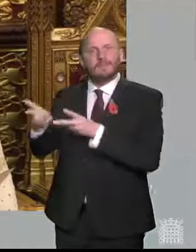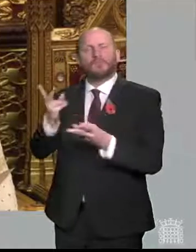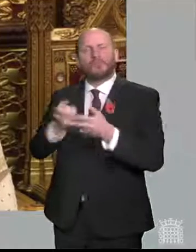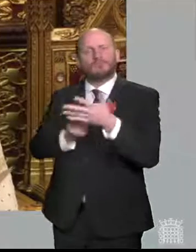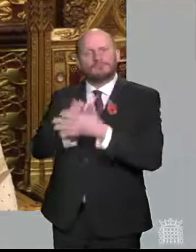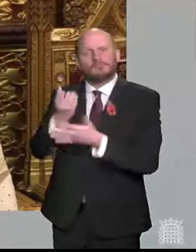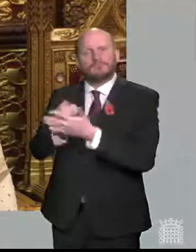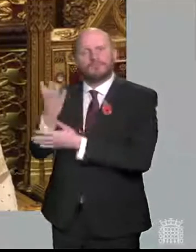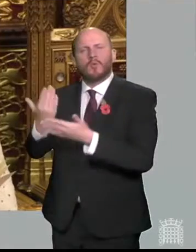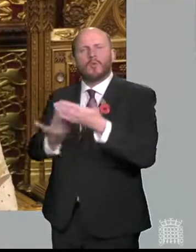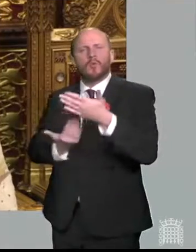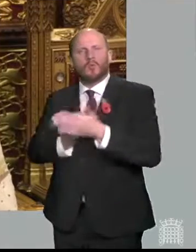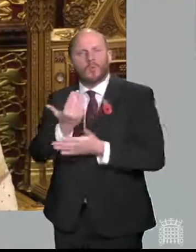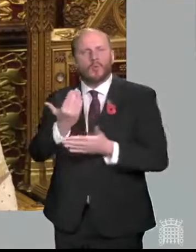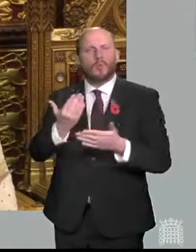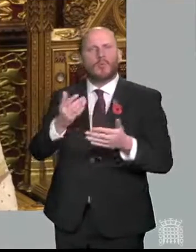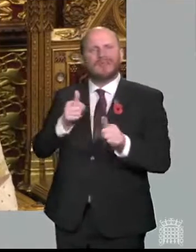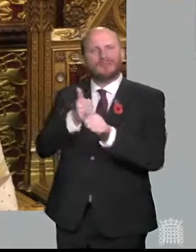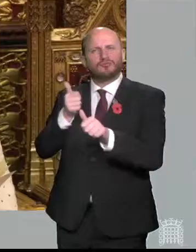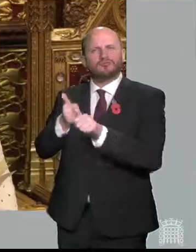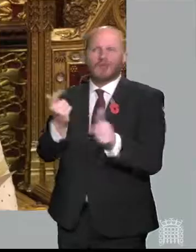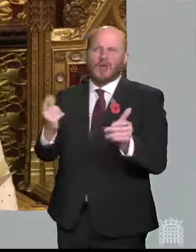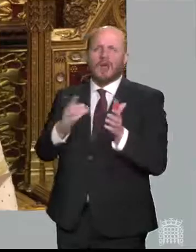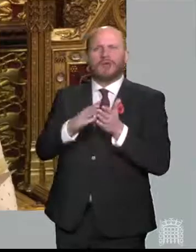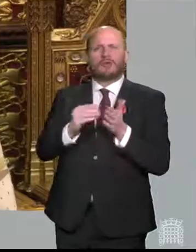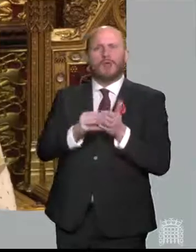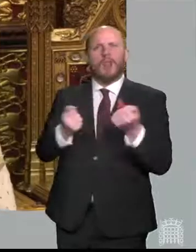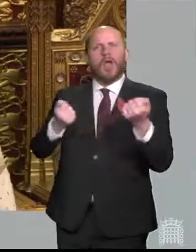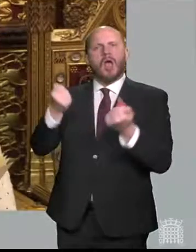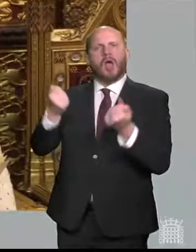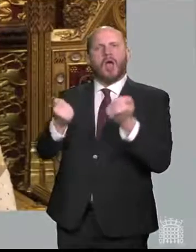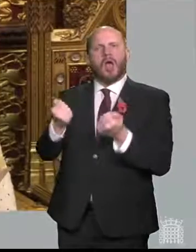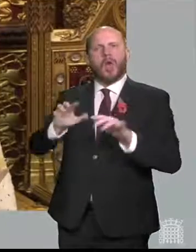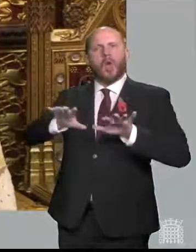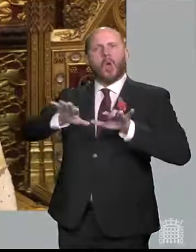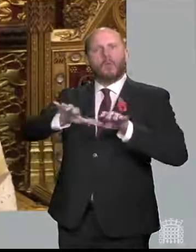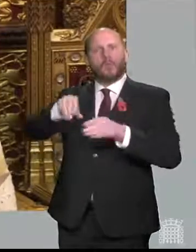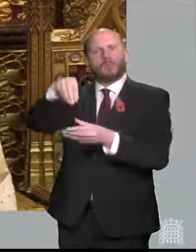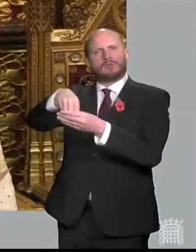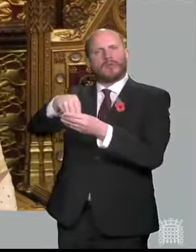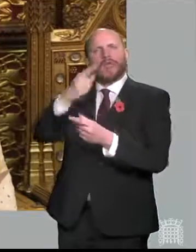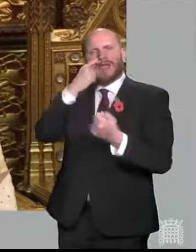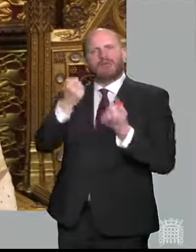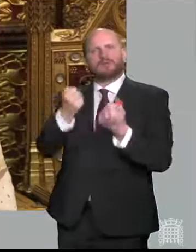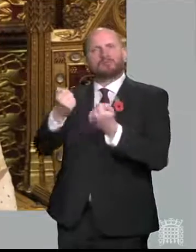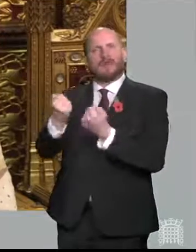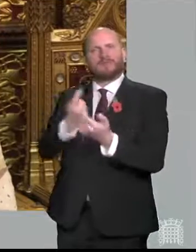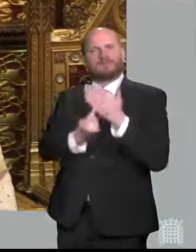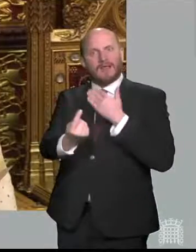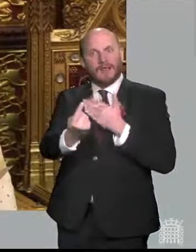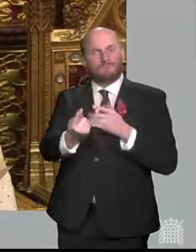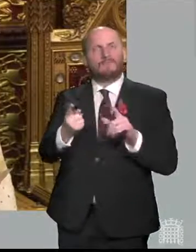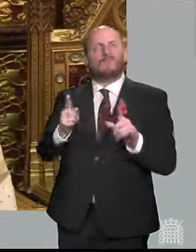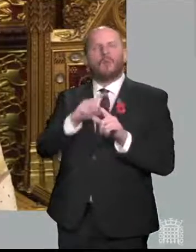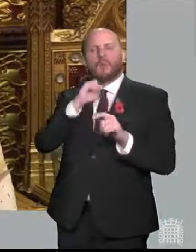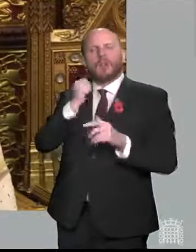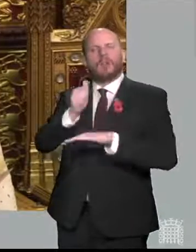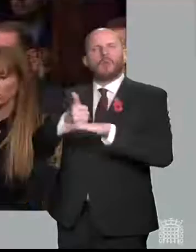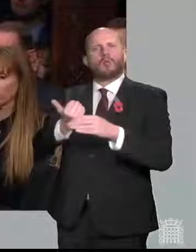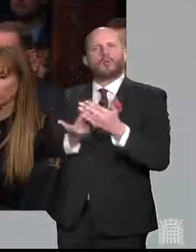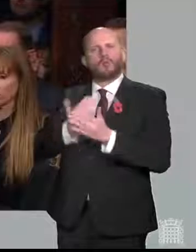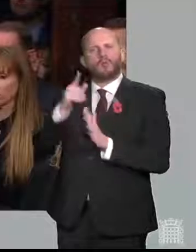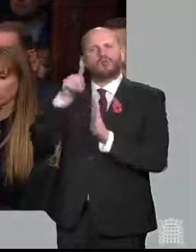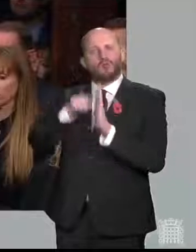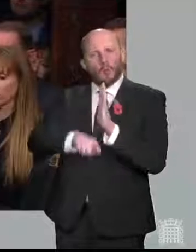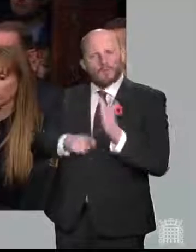industries, such as self-driving vehicles, introduce new competition rules for digital markets,